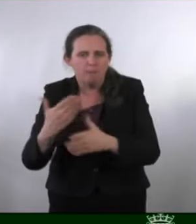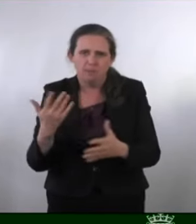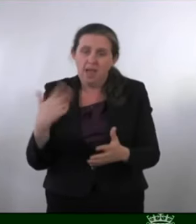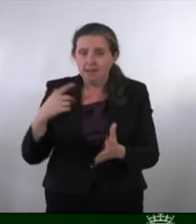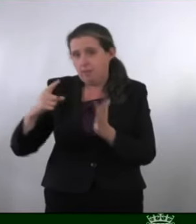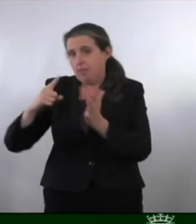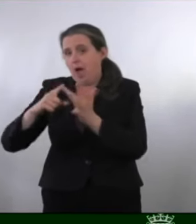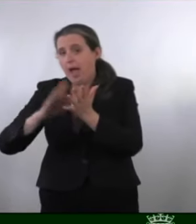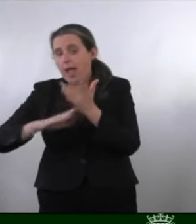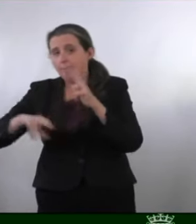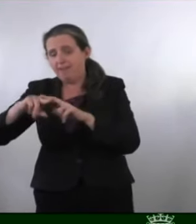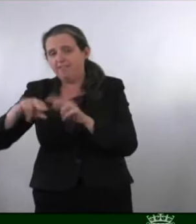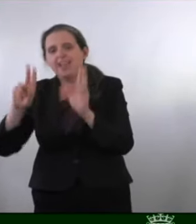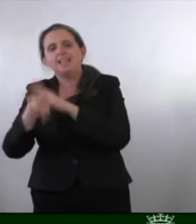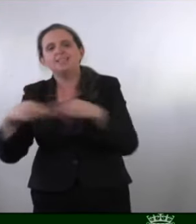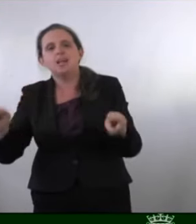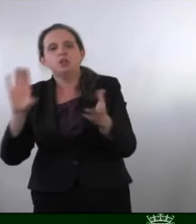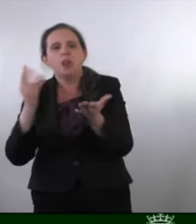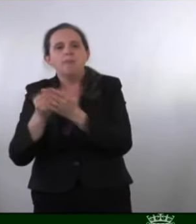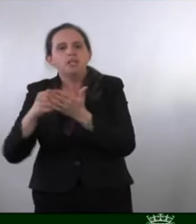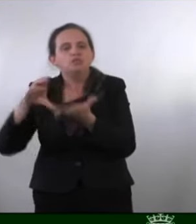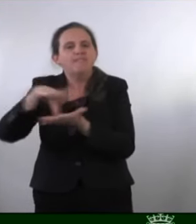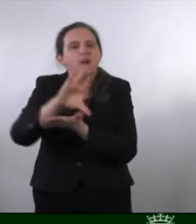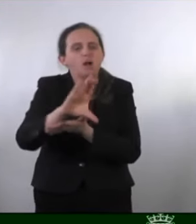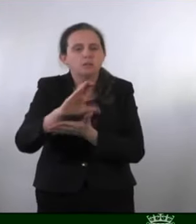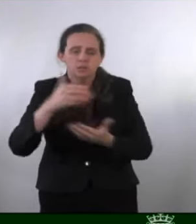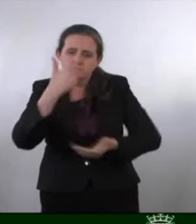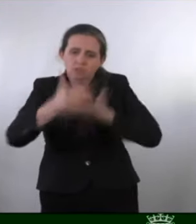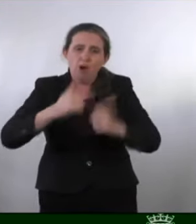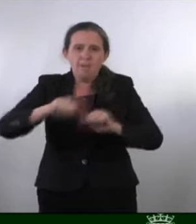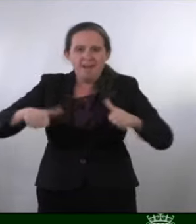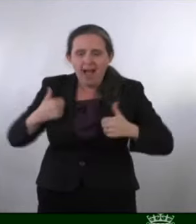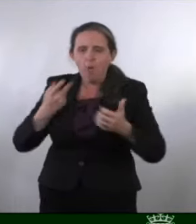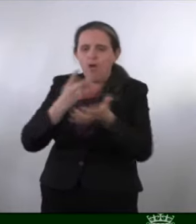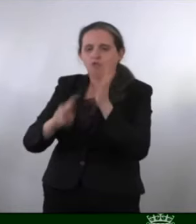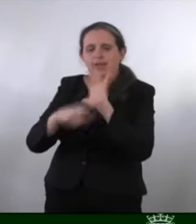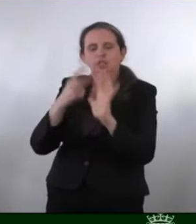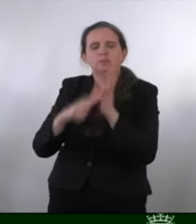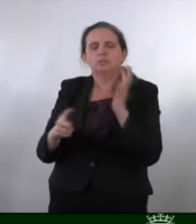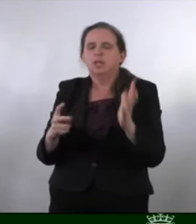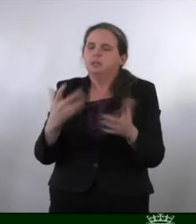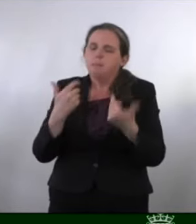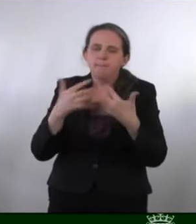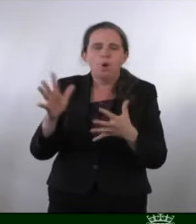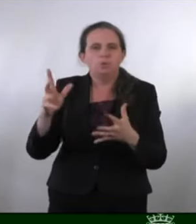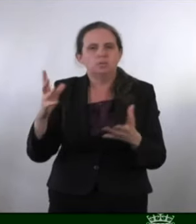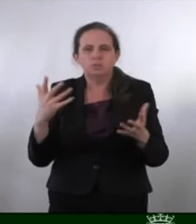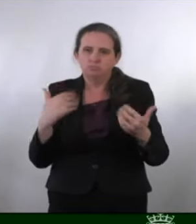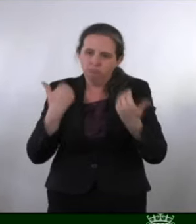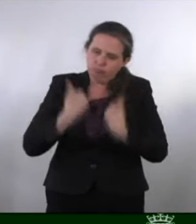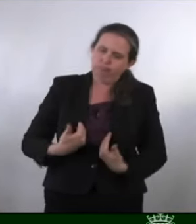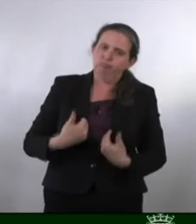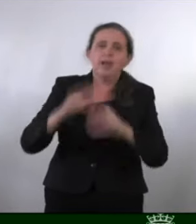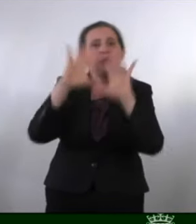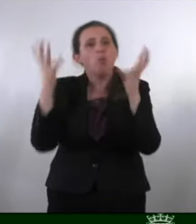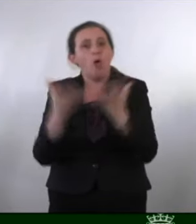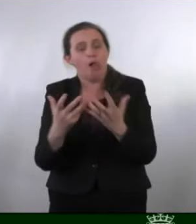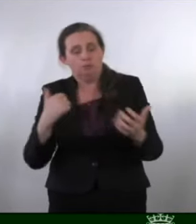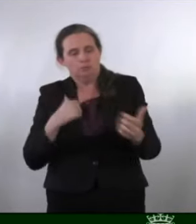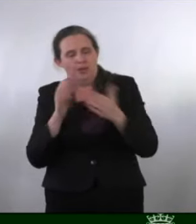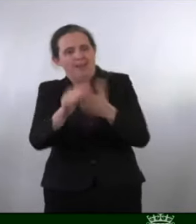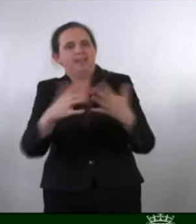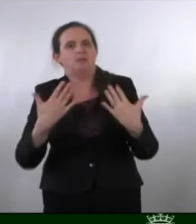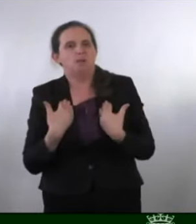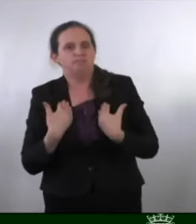most generous in the world. Of the 22, Sir Graham Brady. Thank you, Mr. Speaker. Can I return to the question